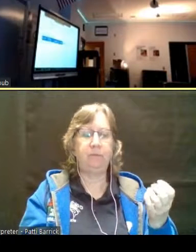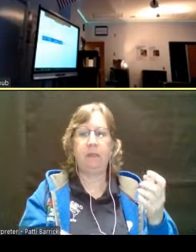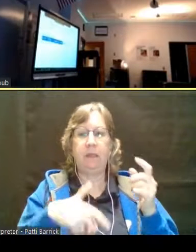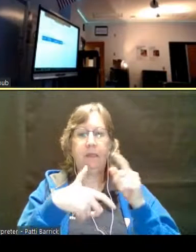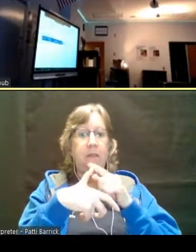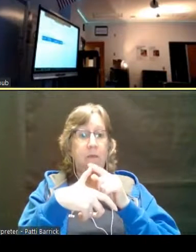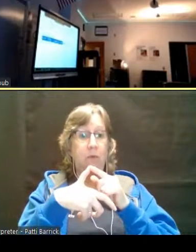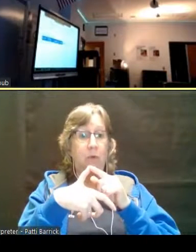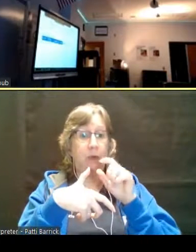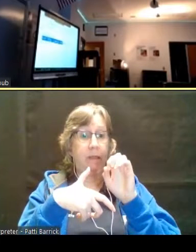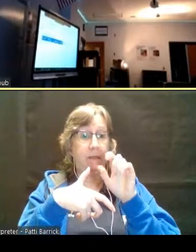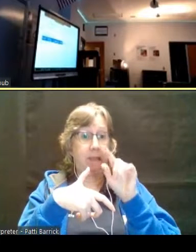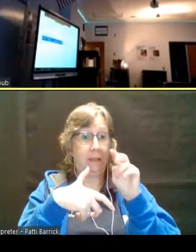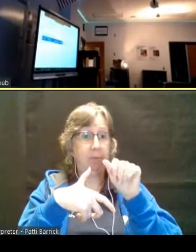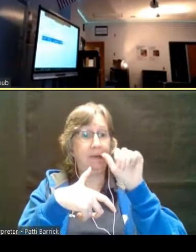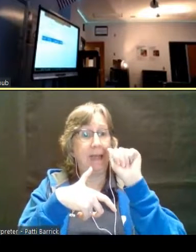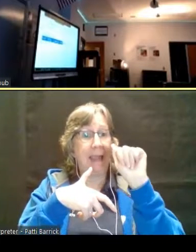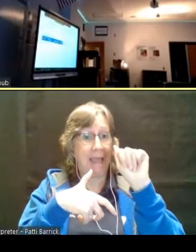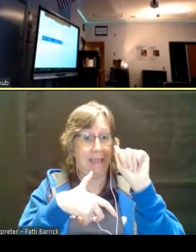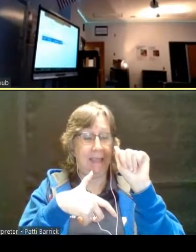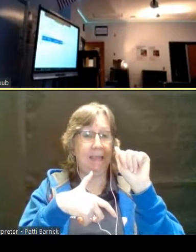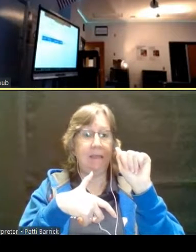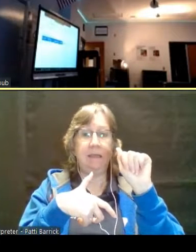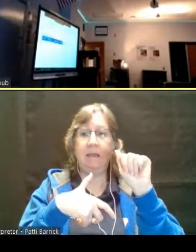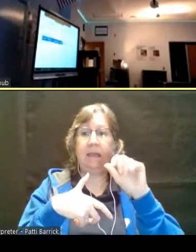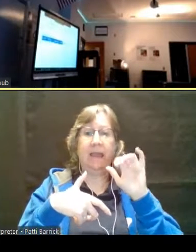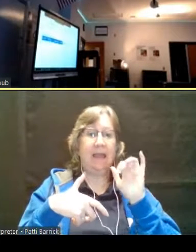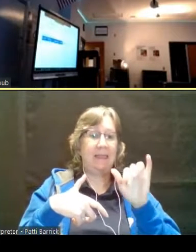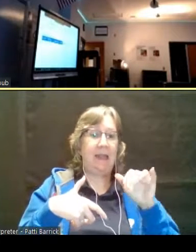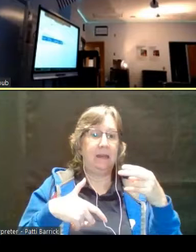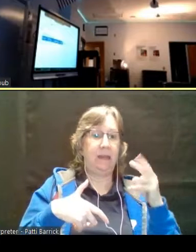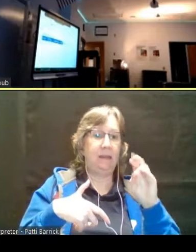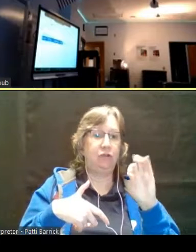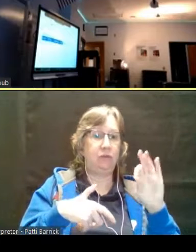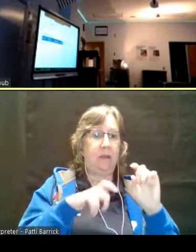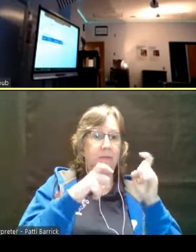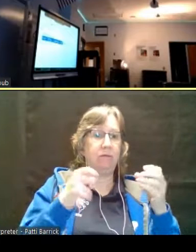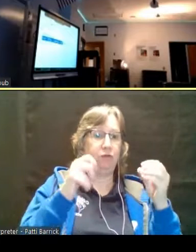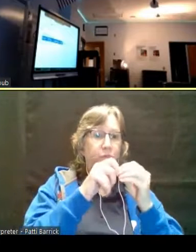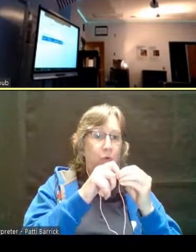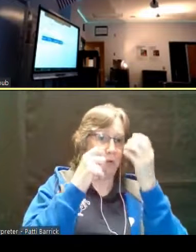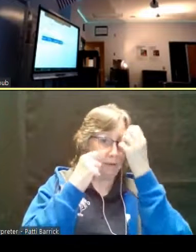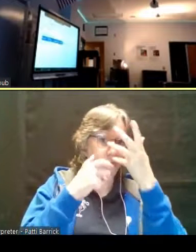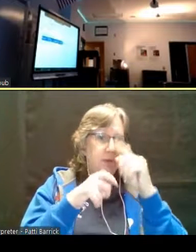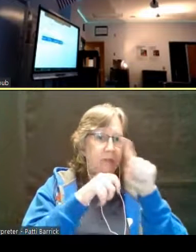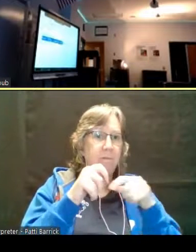was the A. So this href is giving us more information about this anchor tag. So it's saying this anchor